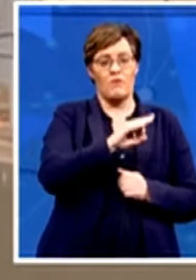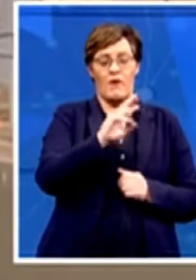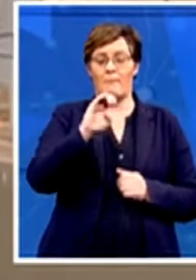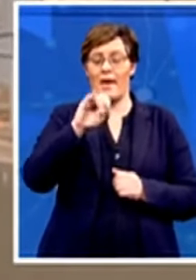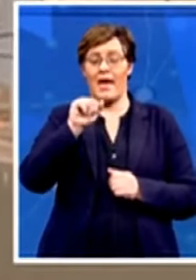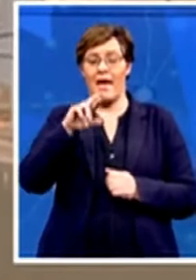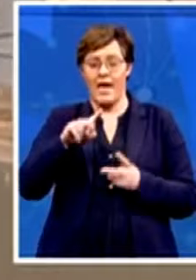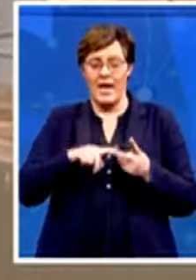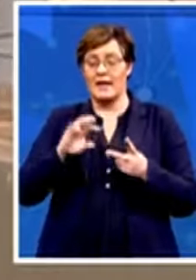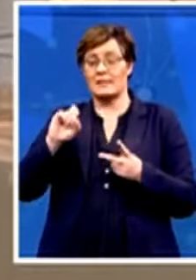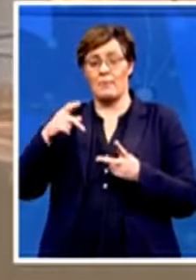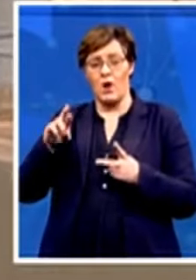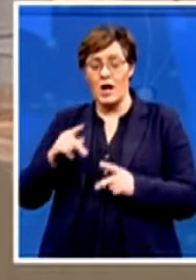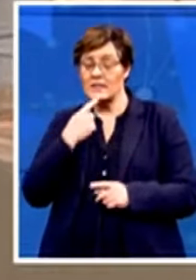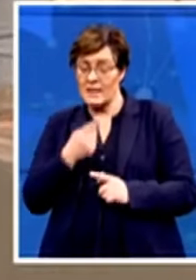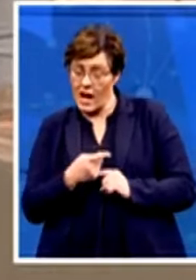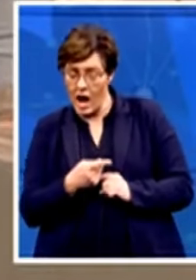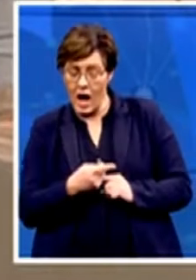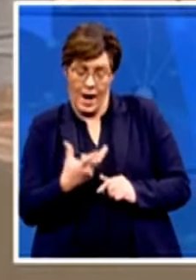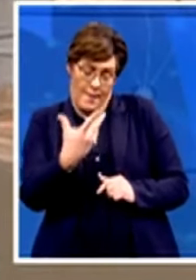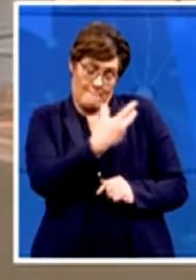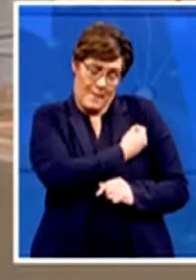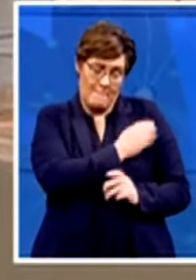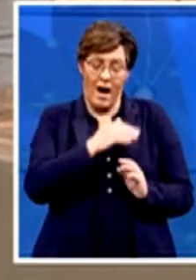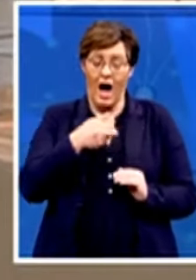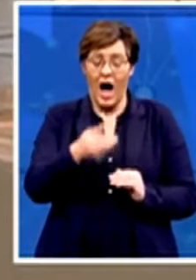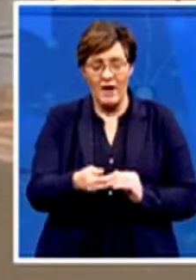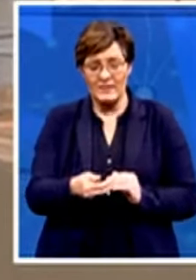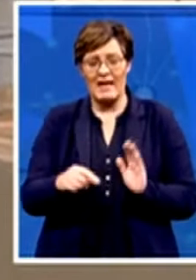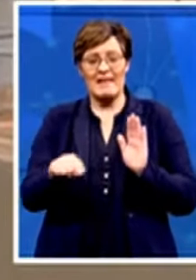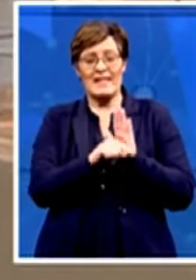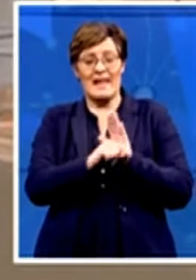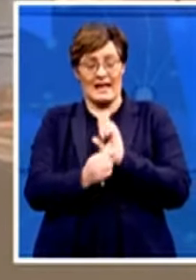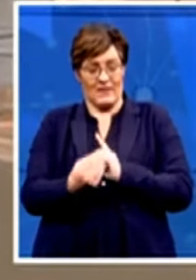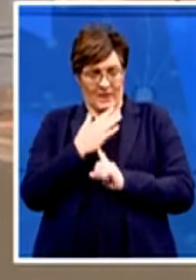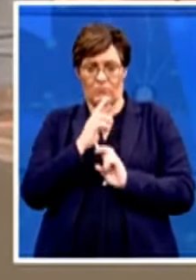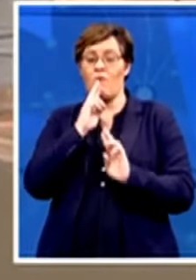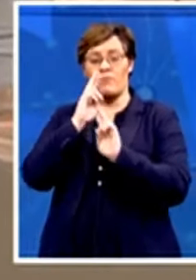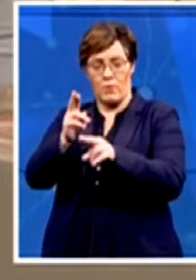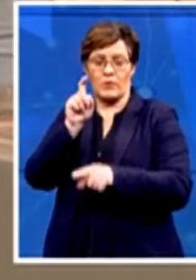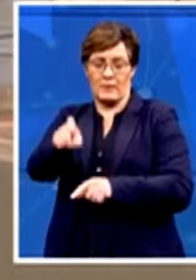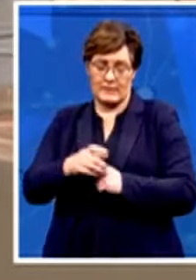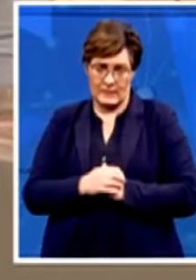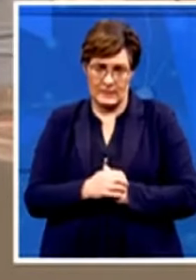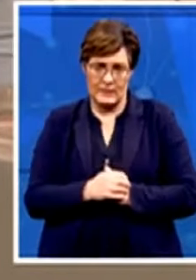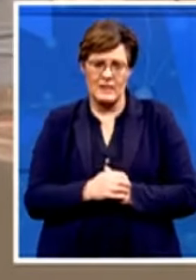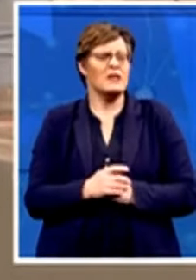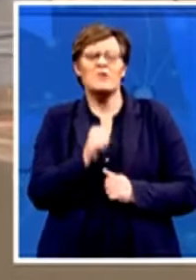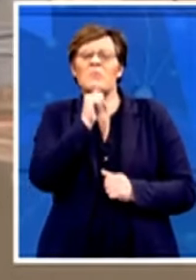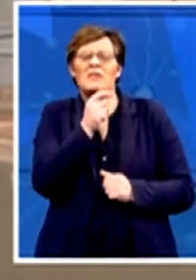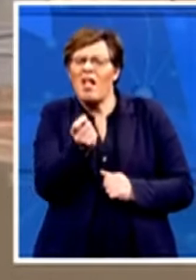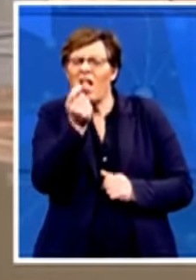side effects after taking their COVID-19 vaccines, even the minor ones. This will help with